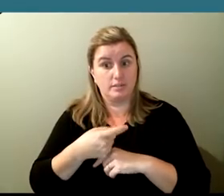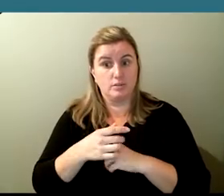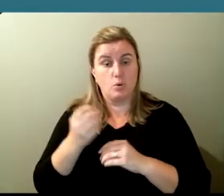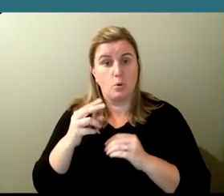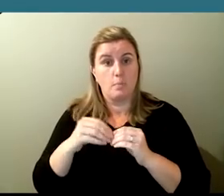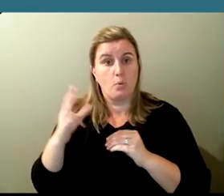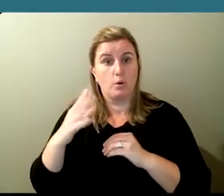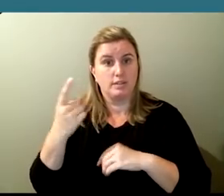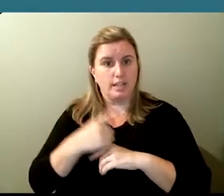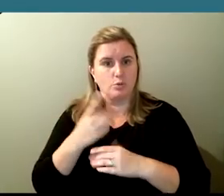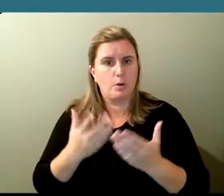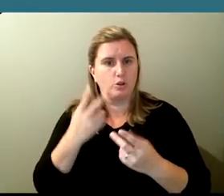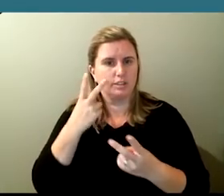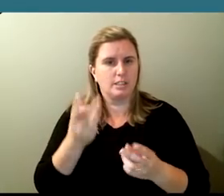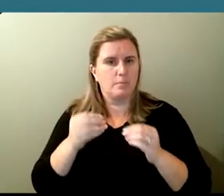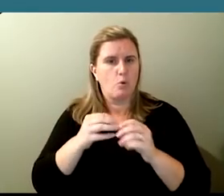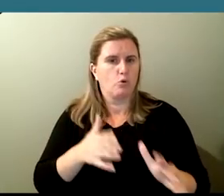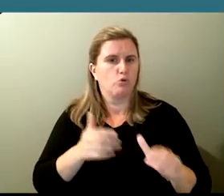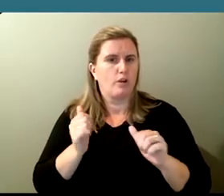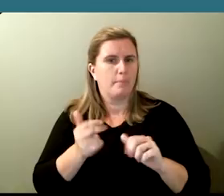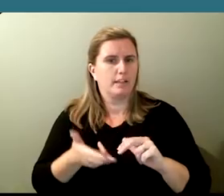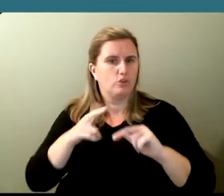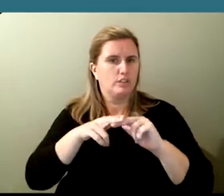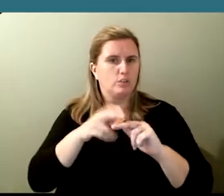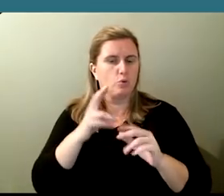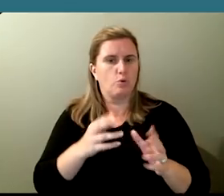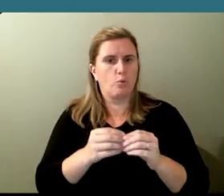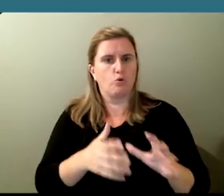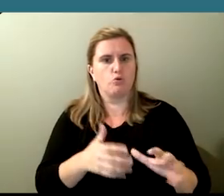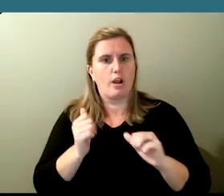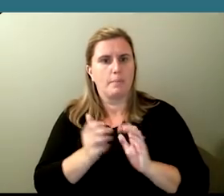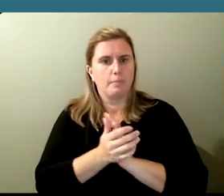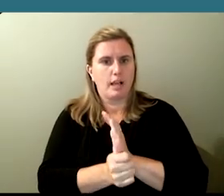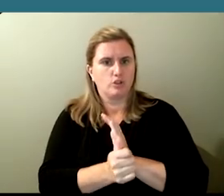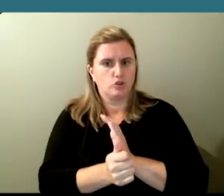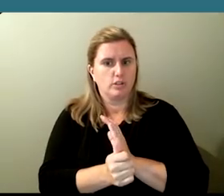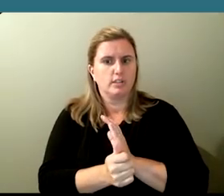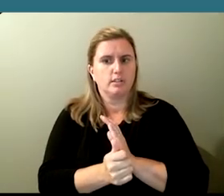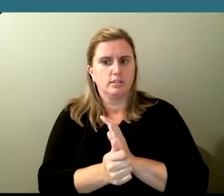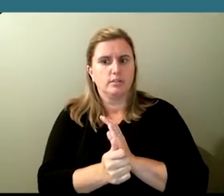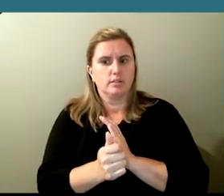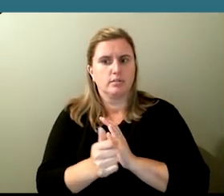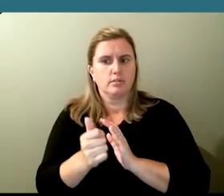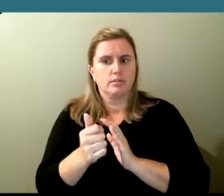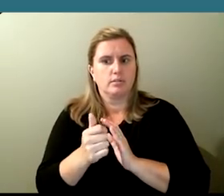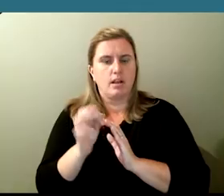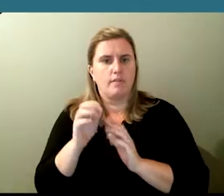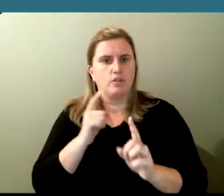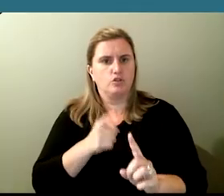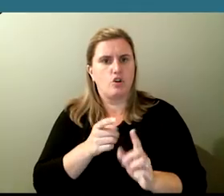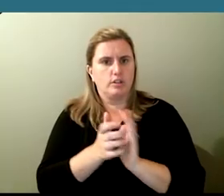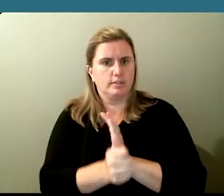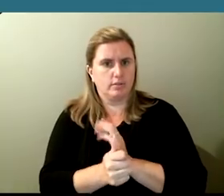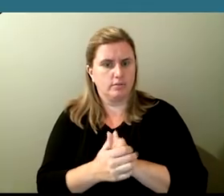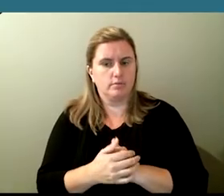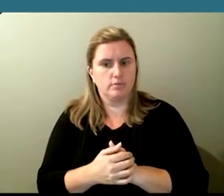days, we could have probably seen more rapid increases or more rapid mastery of the target skill,